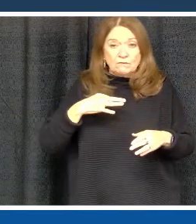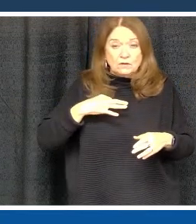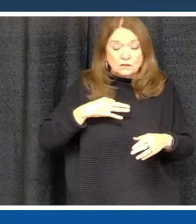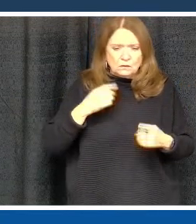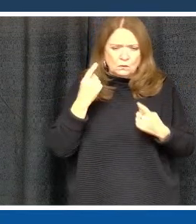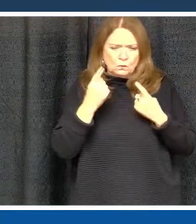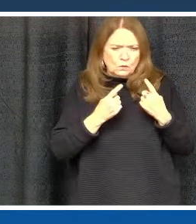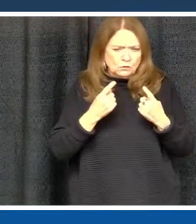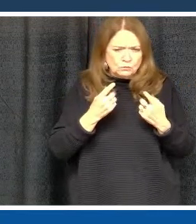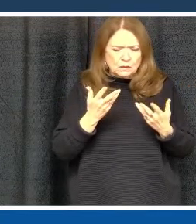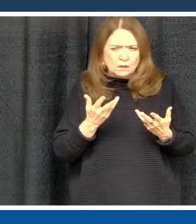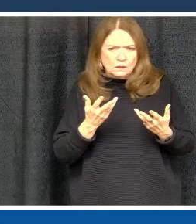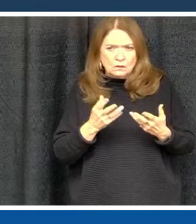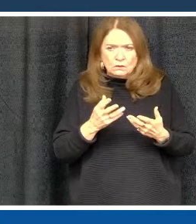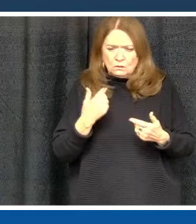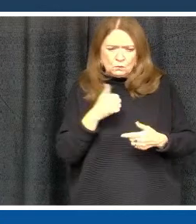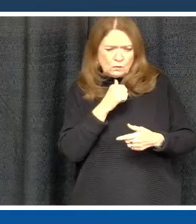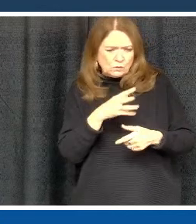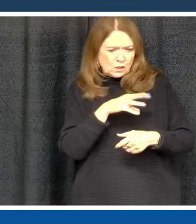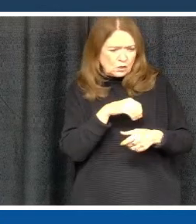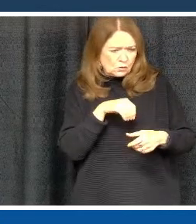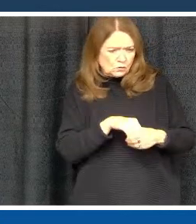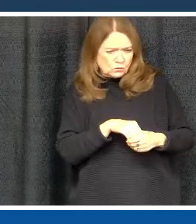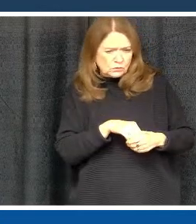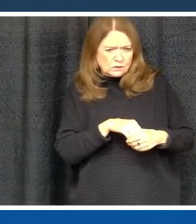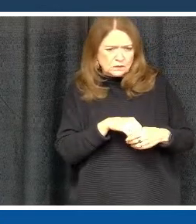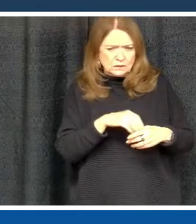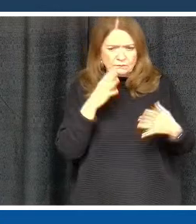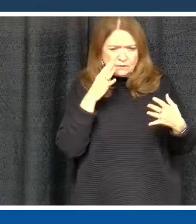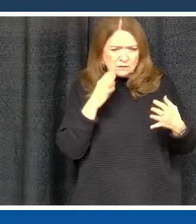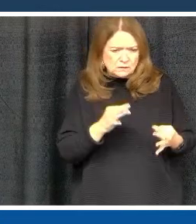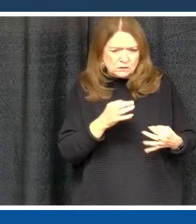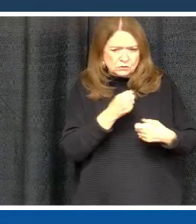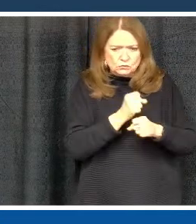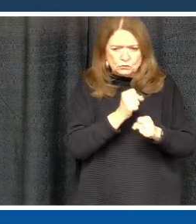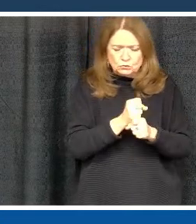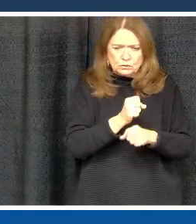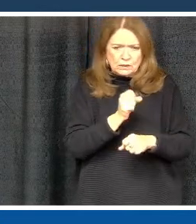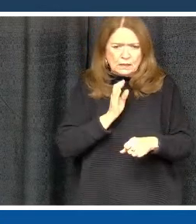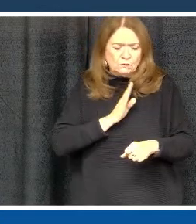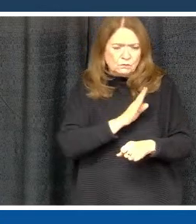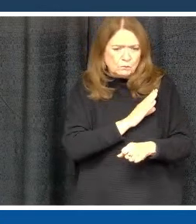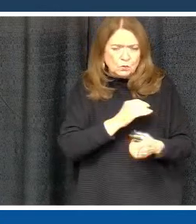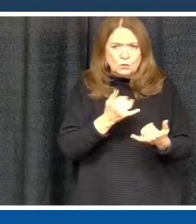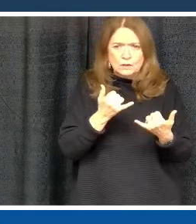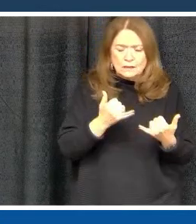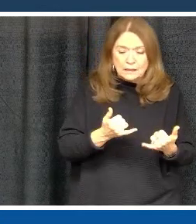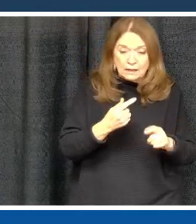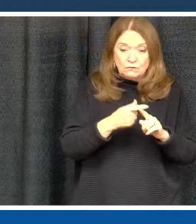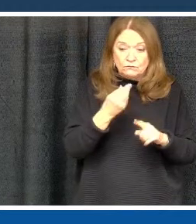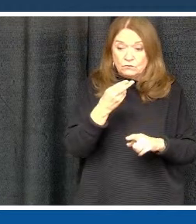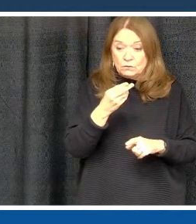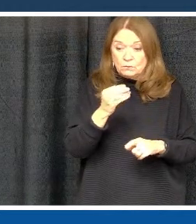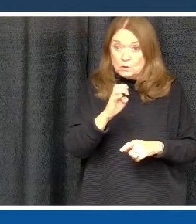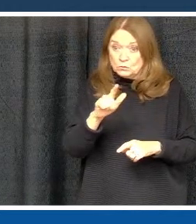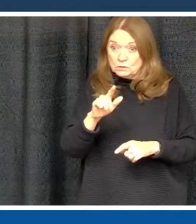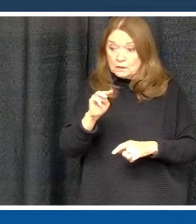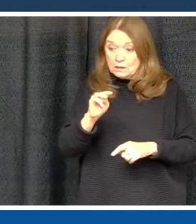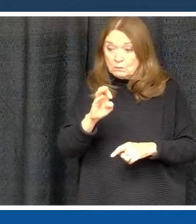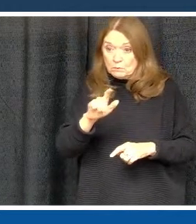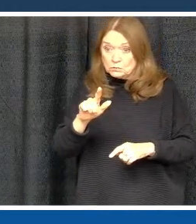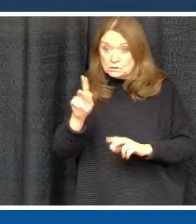wondering we weren't included in the decision to create the board, and now from our hotel motel people that they